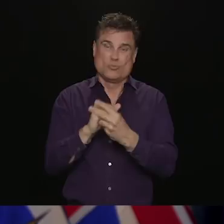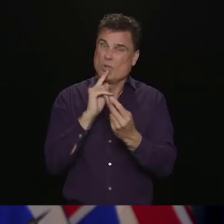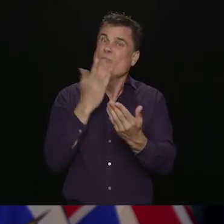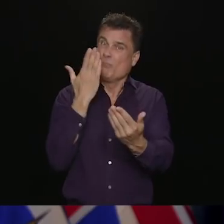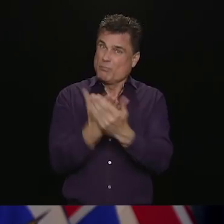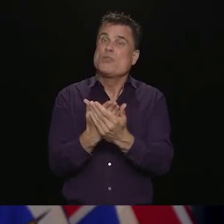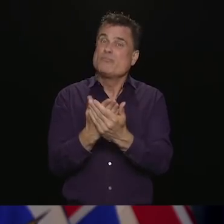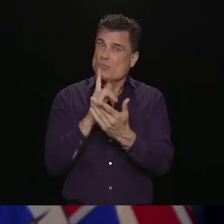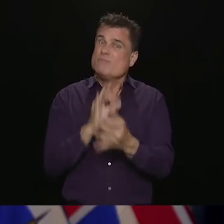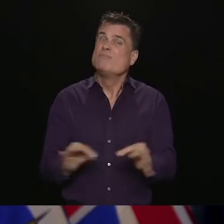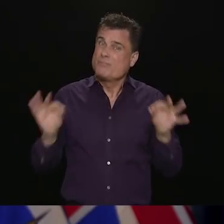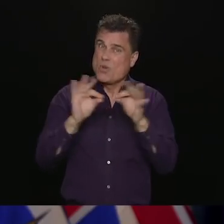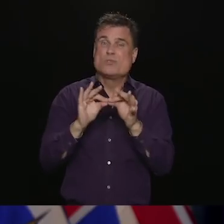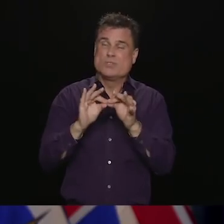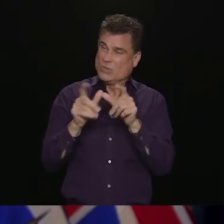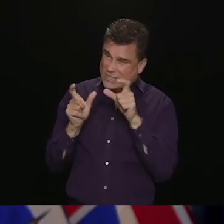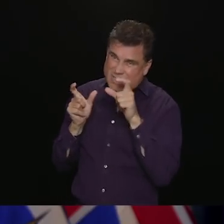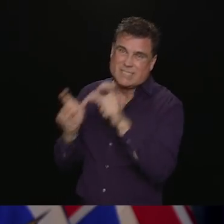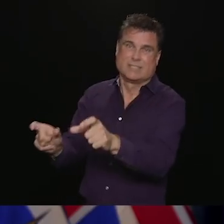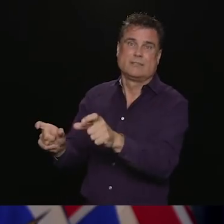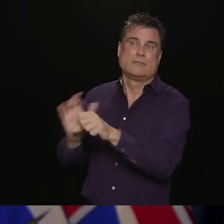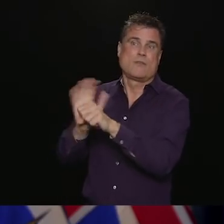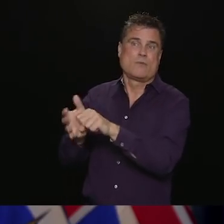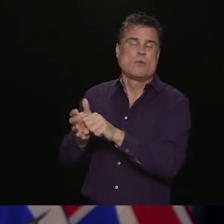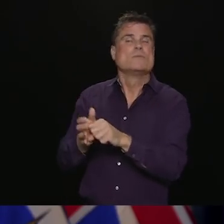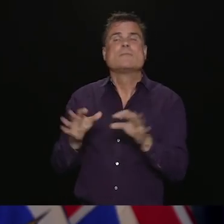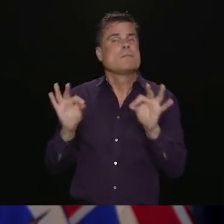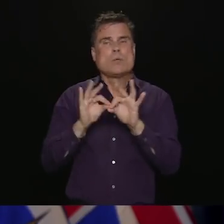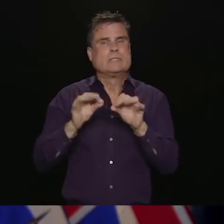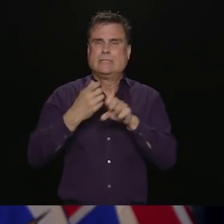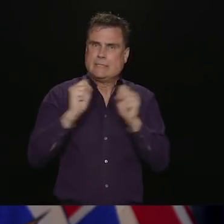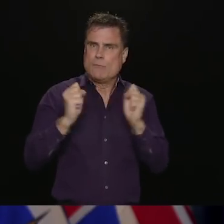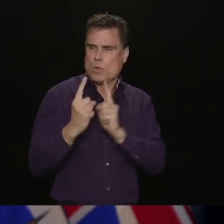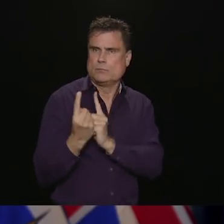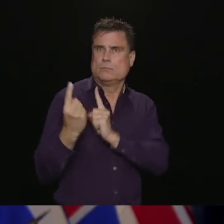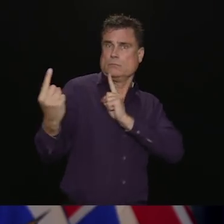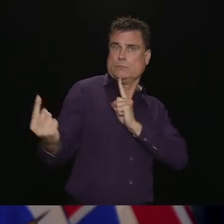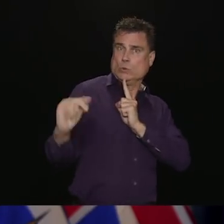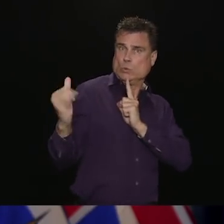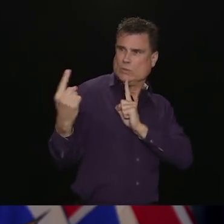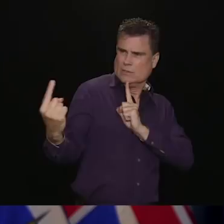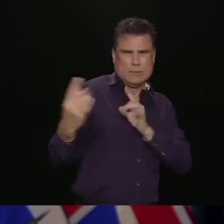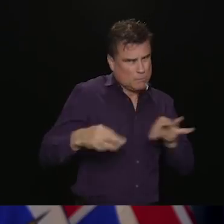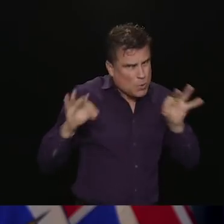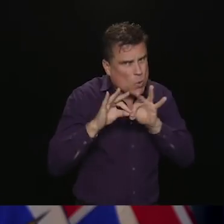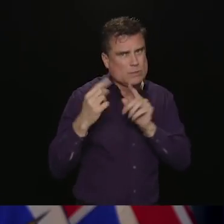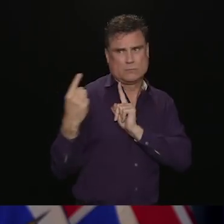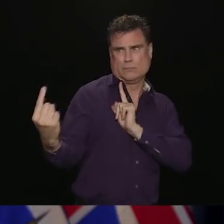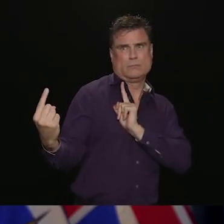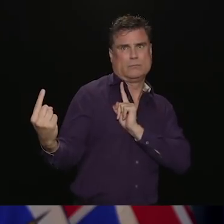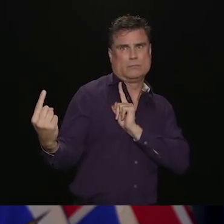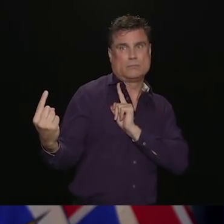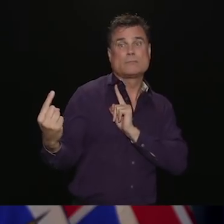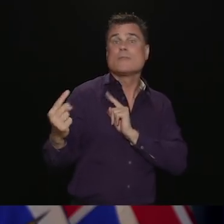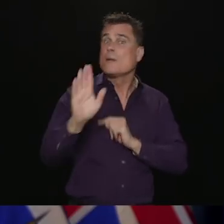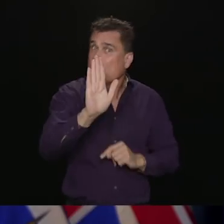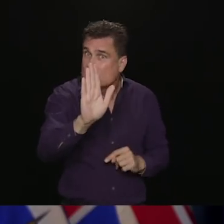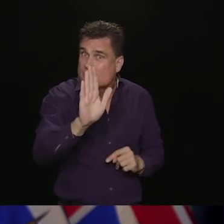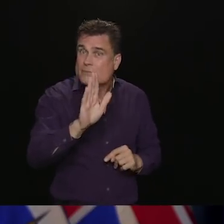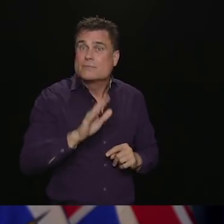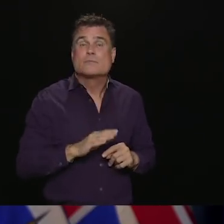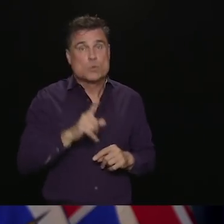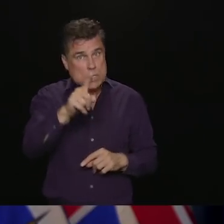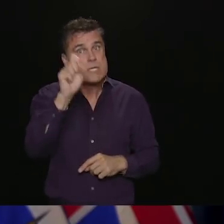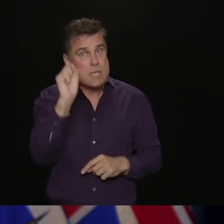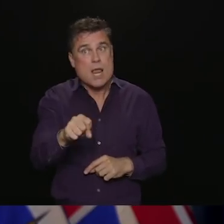know are so important, are going to stay with us. But we do know there are many things we can do. We can go outside, we can go for a walk, we can meet